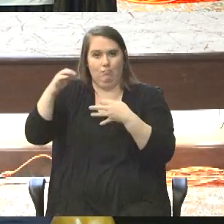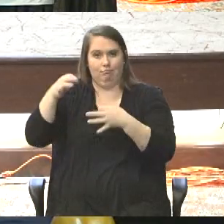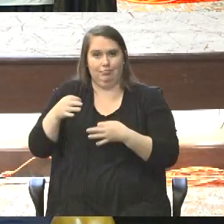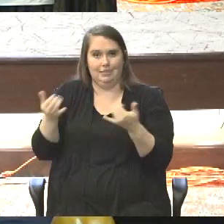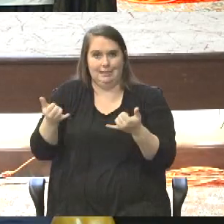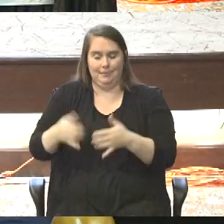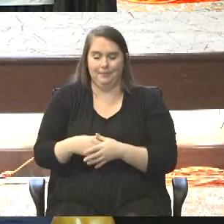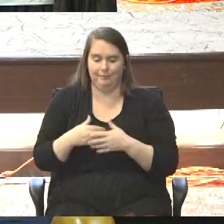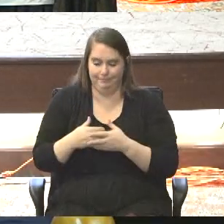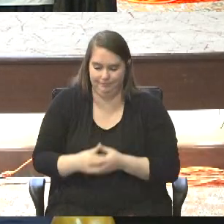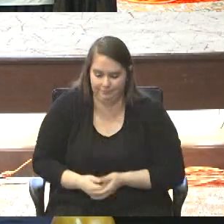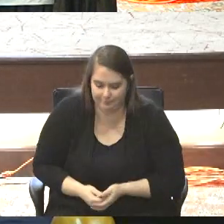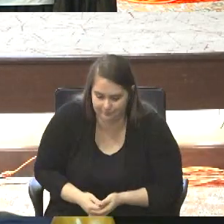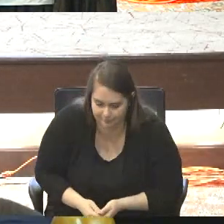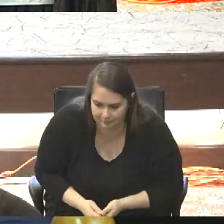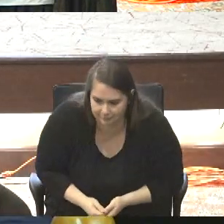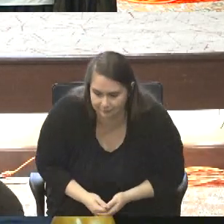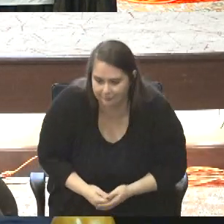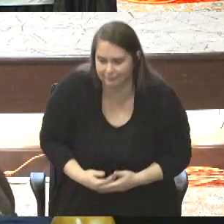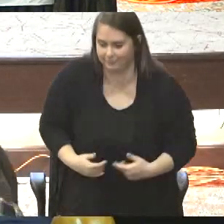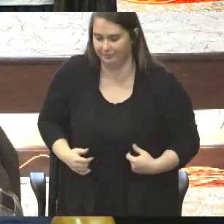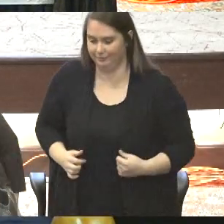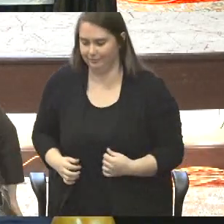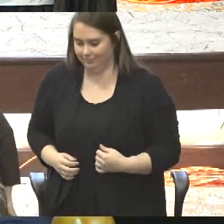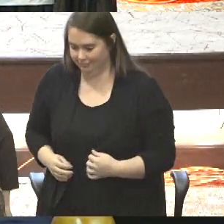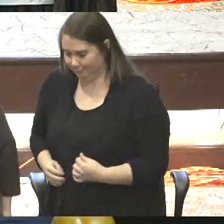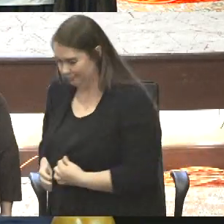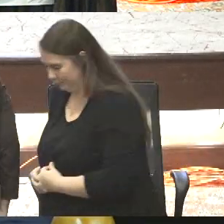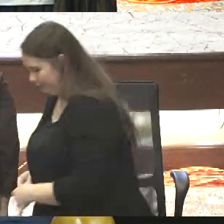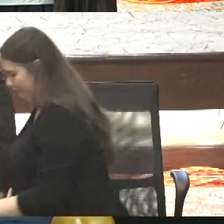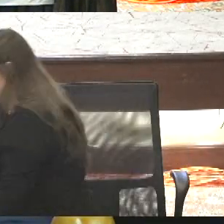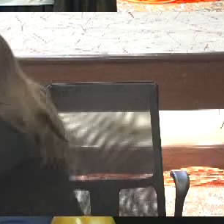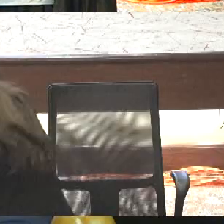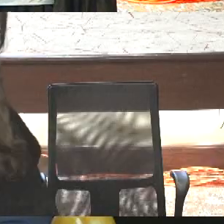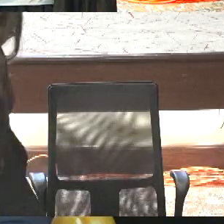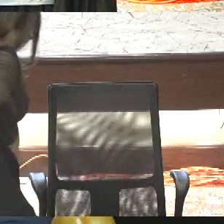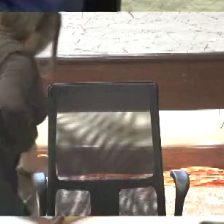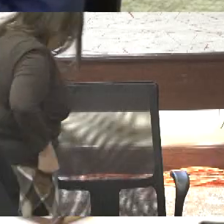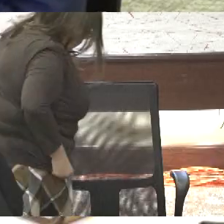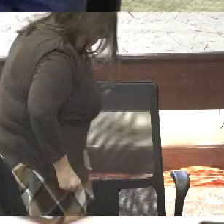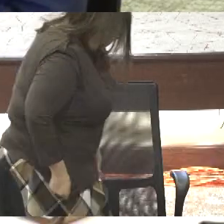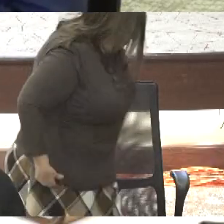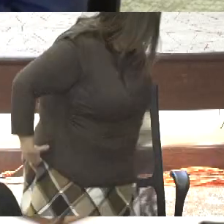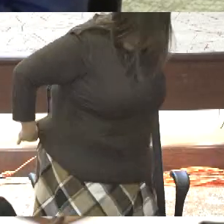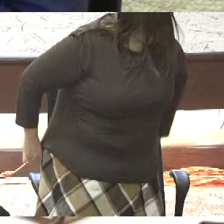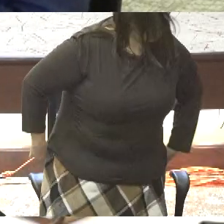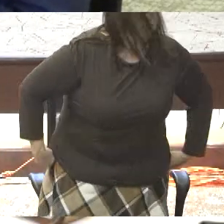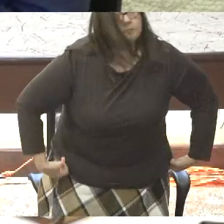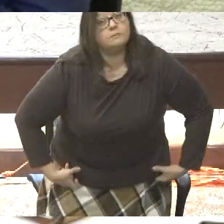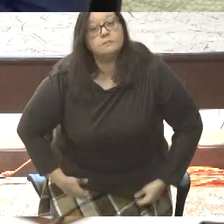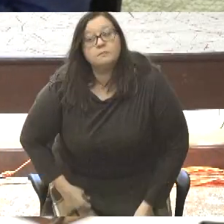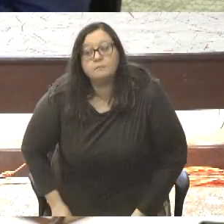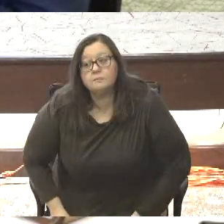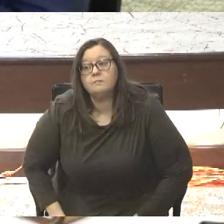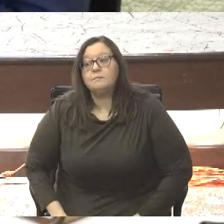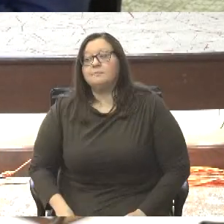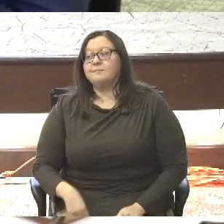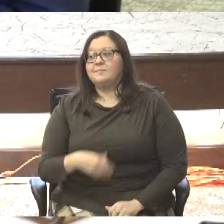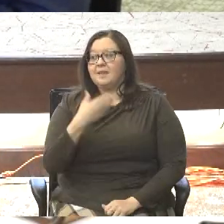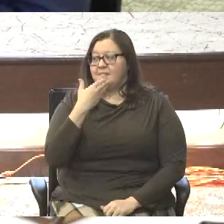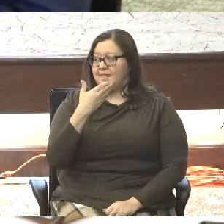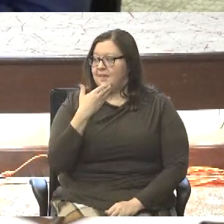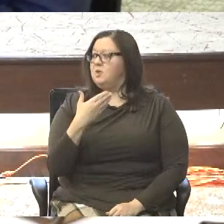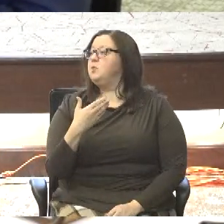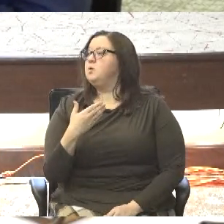today. Gentlemen. Thank you, City Manager Ford, Mayor, Council. We're here today to talk to you